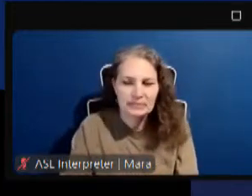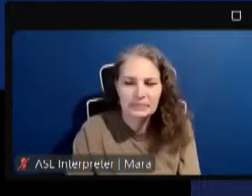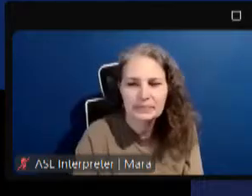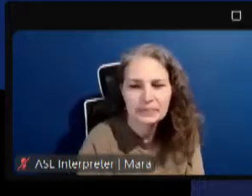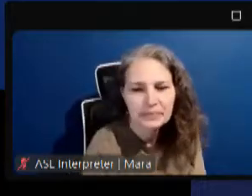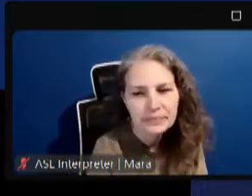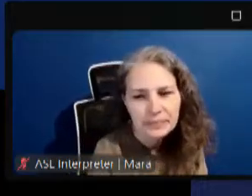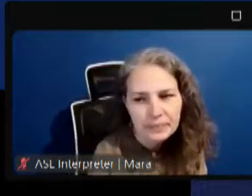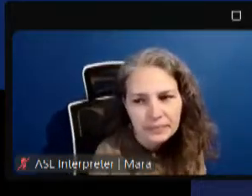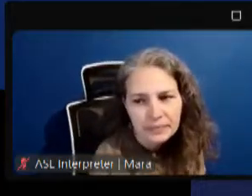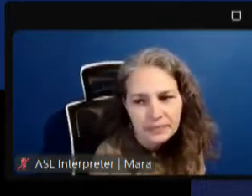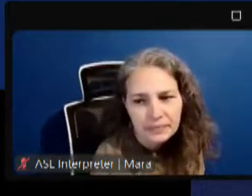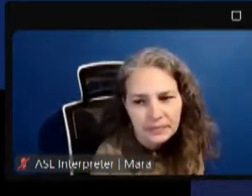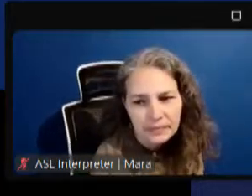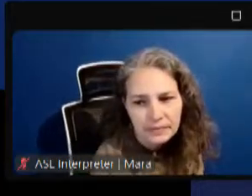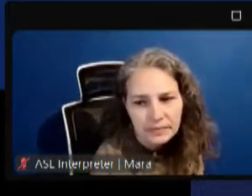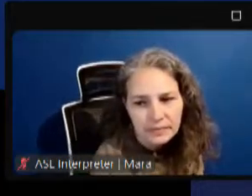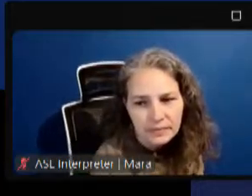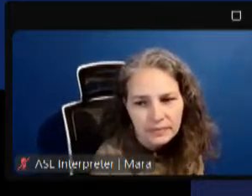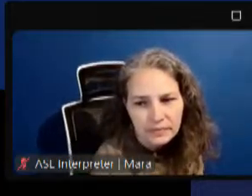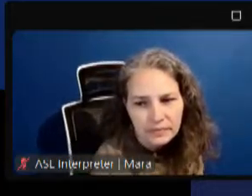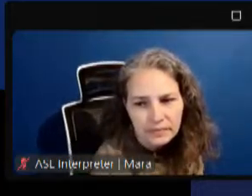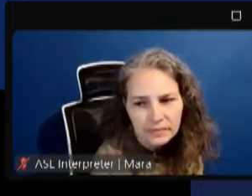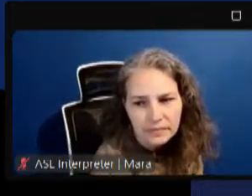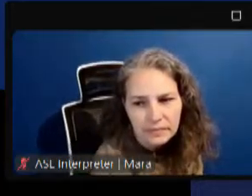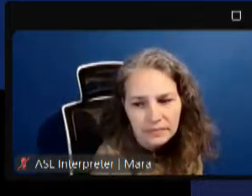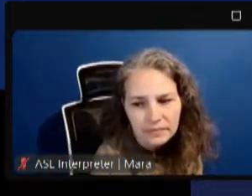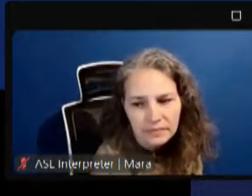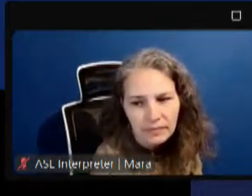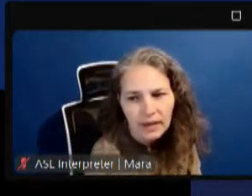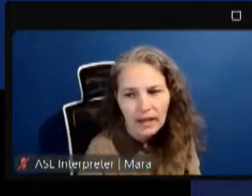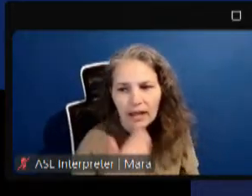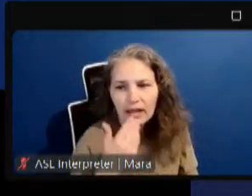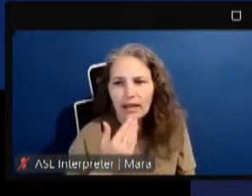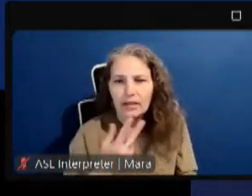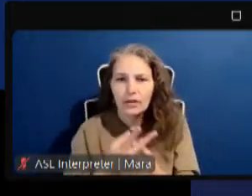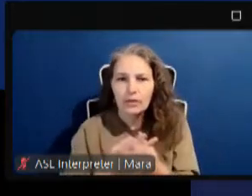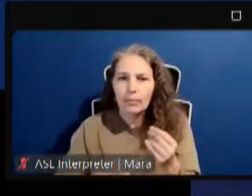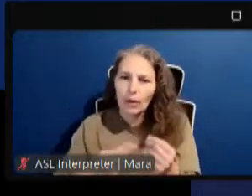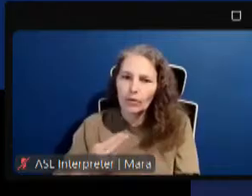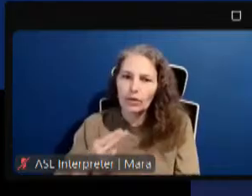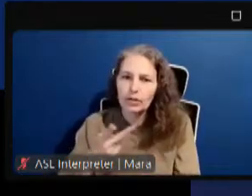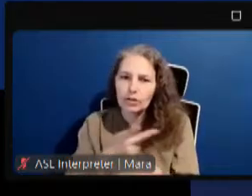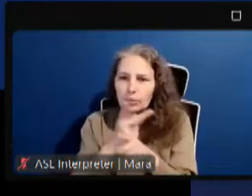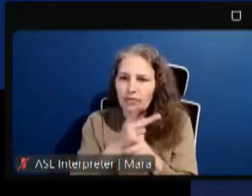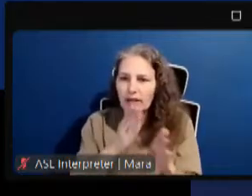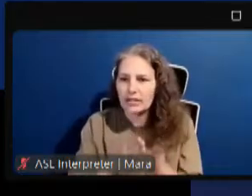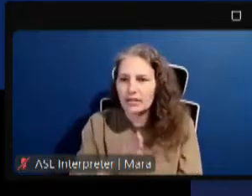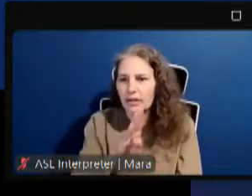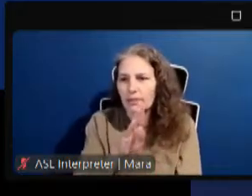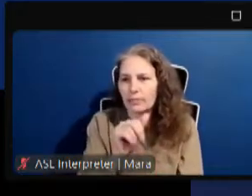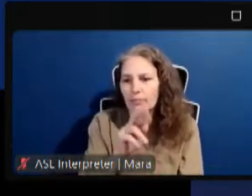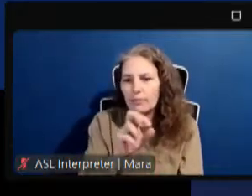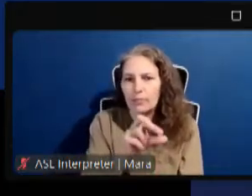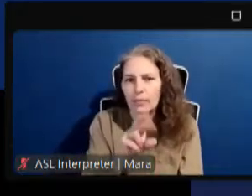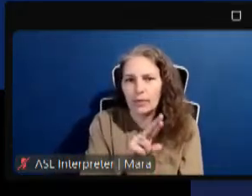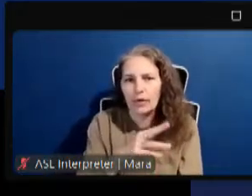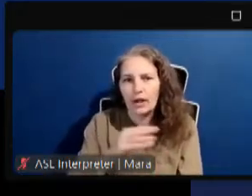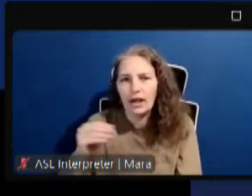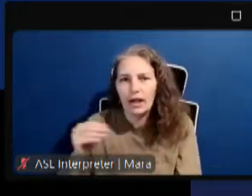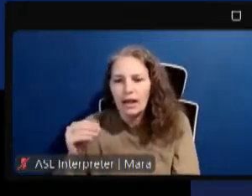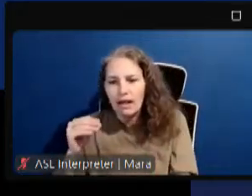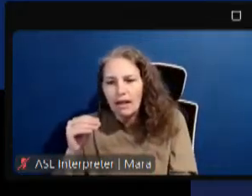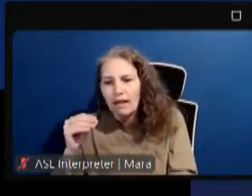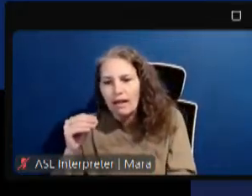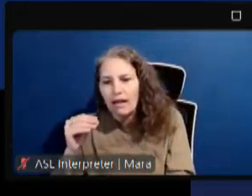Okay, thank you, Assessor Prang, and thank you, Supervisor Barger, for again letting us go through this explanation of the notice of assessed